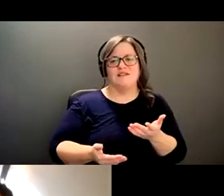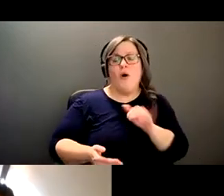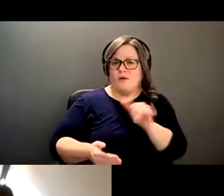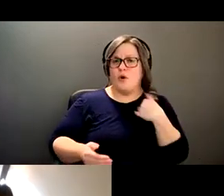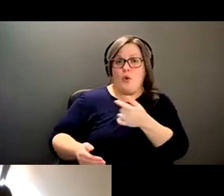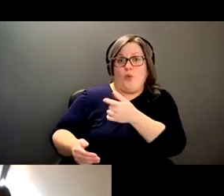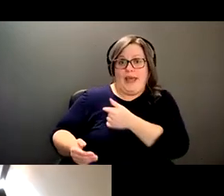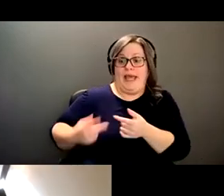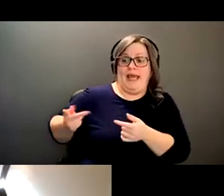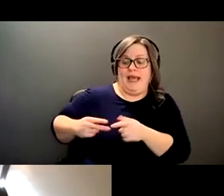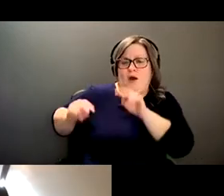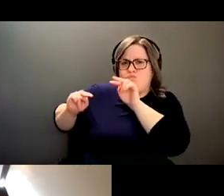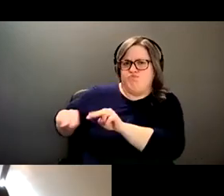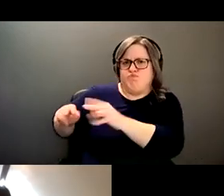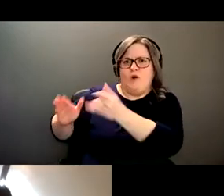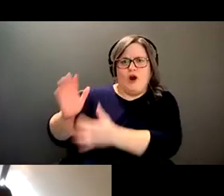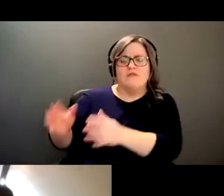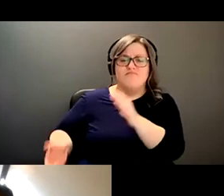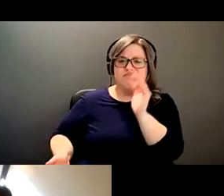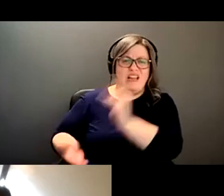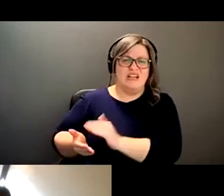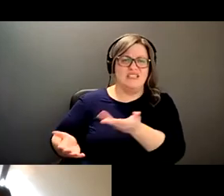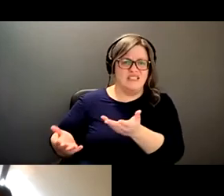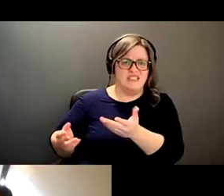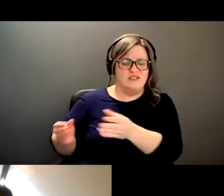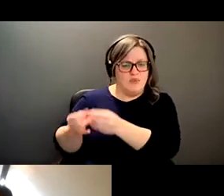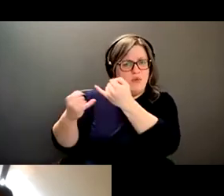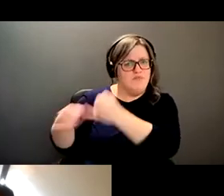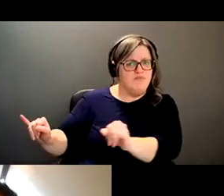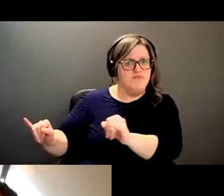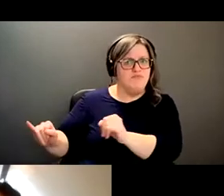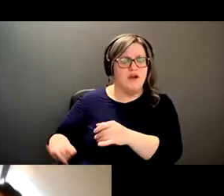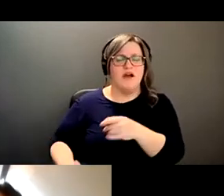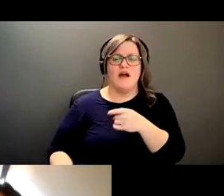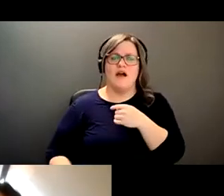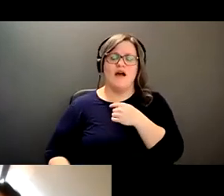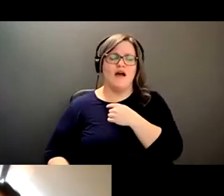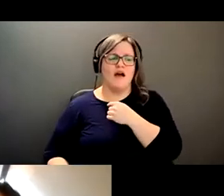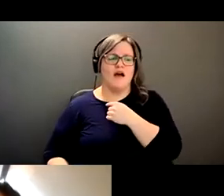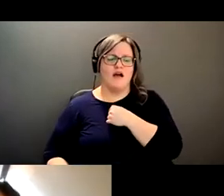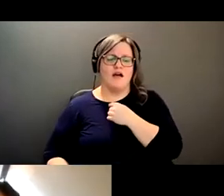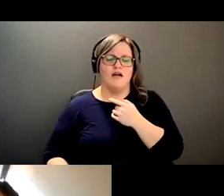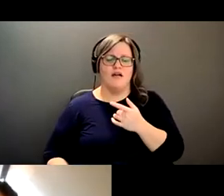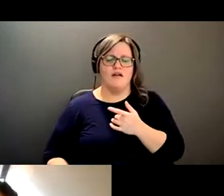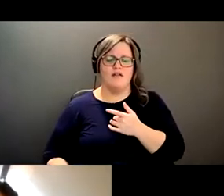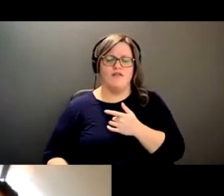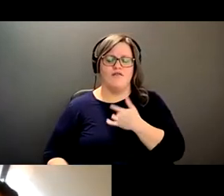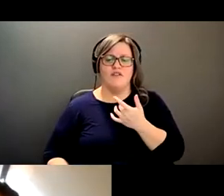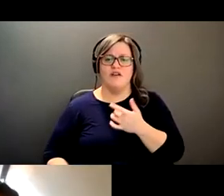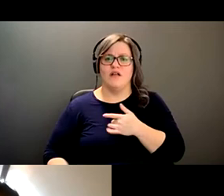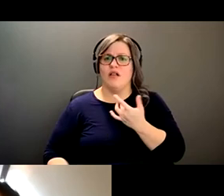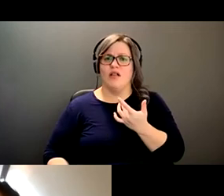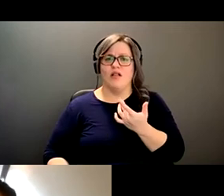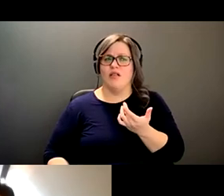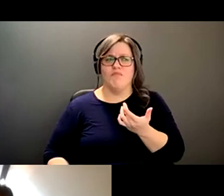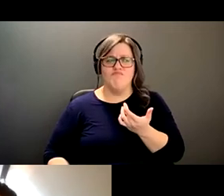the people who see the work, who are themselves, like, I feel a lot less shy to talk about us, talk